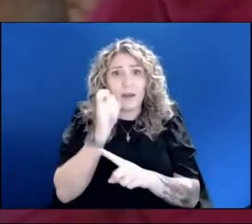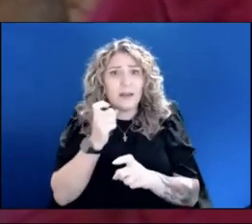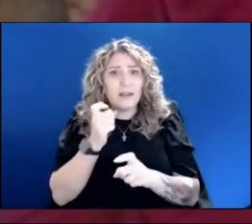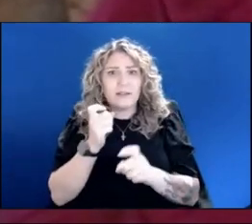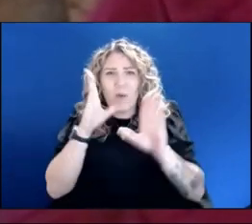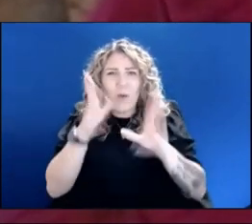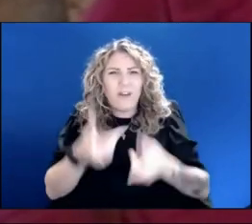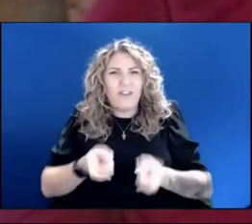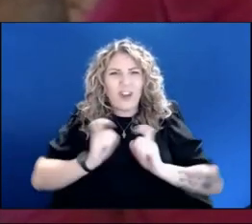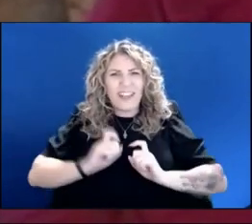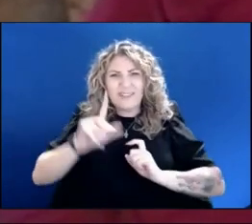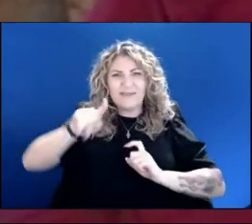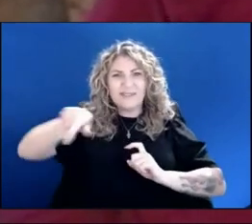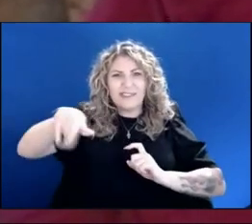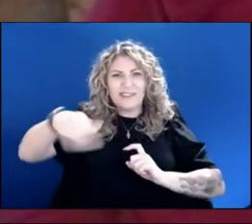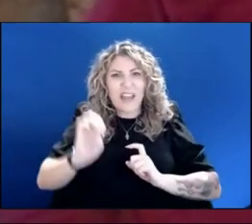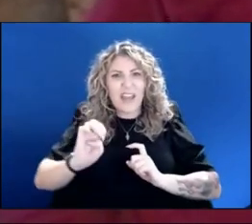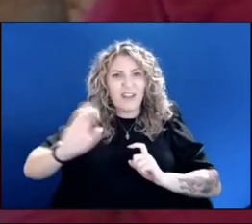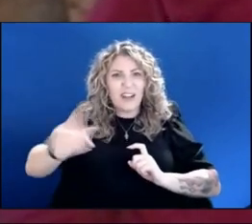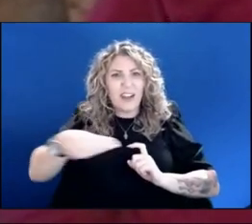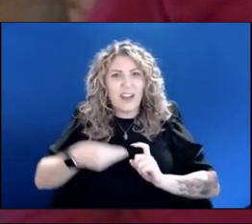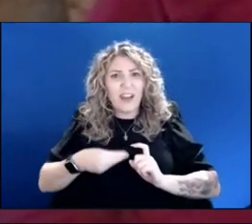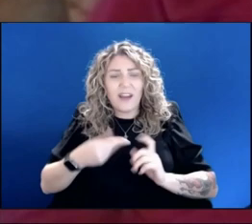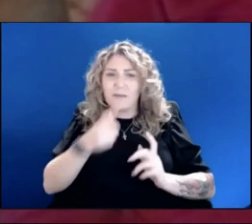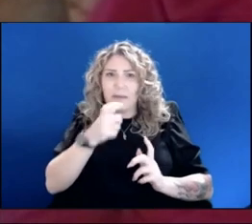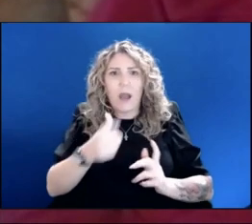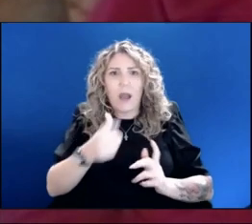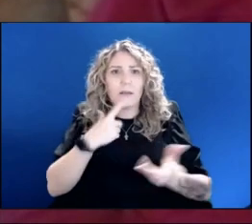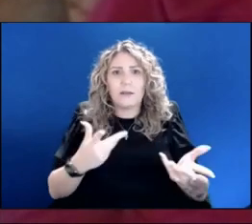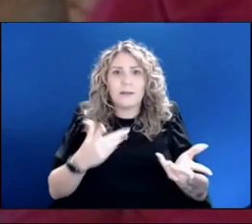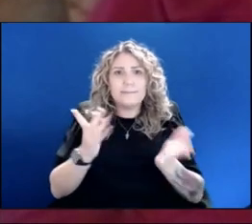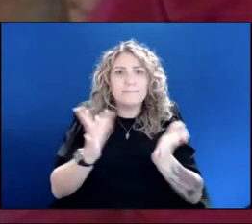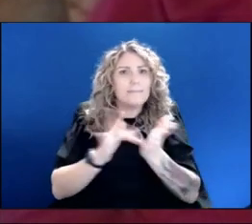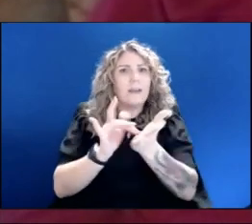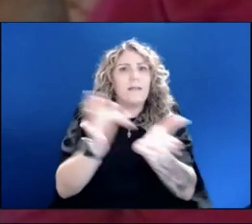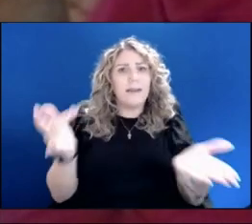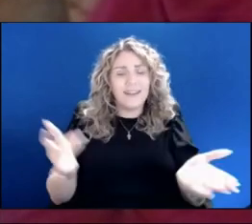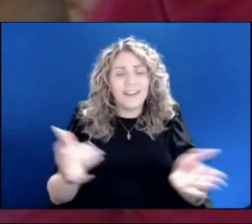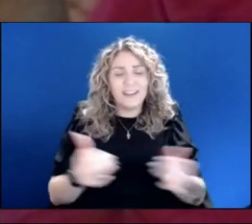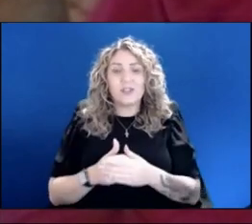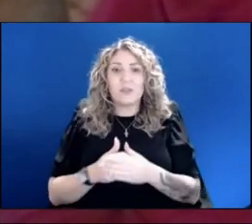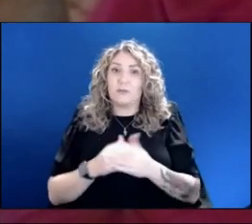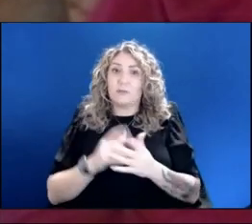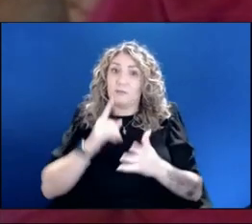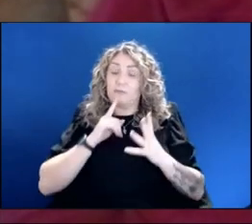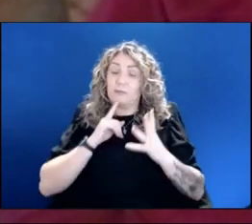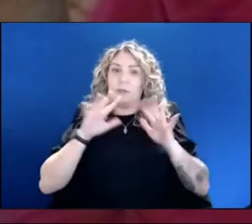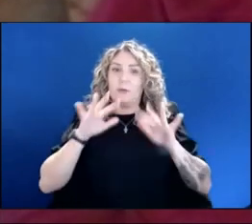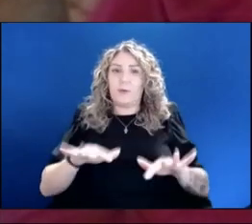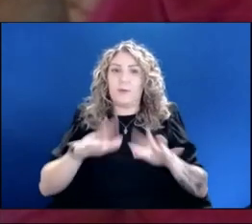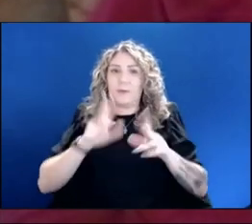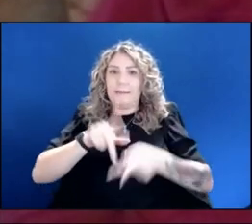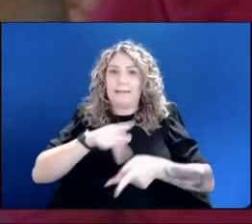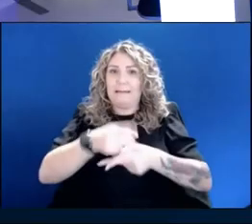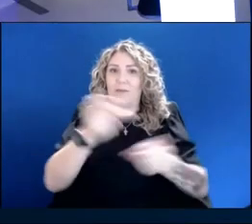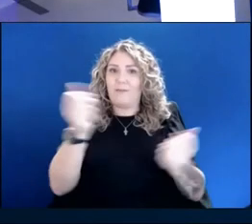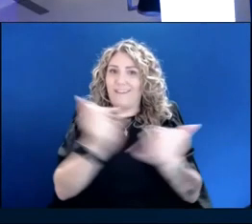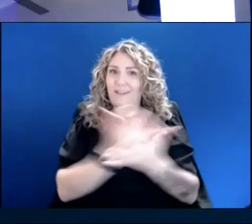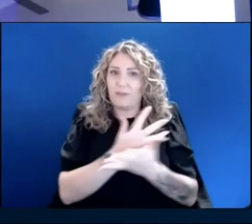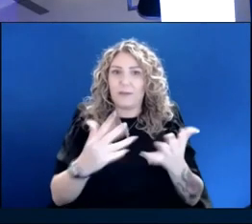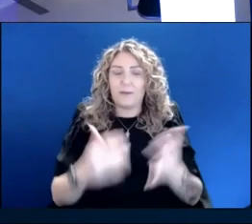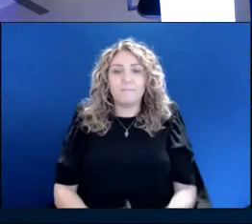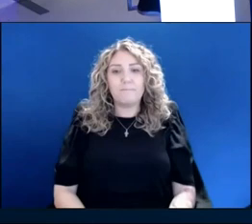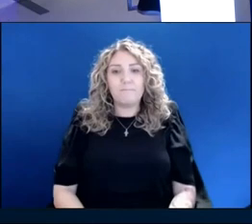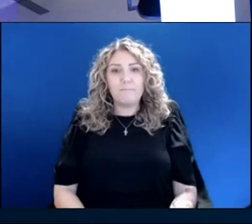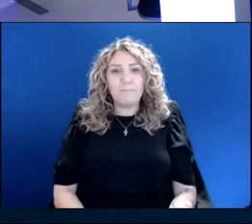wasn't going to try to compromise that. So we definitely took it very easy and, you know, very cautious about with everything. Yeah, Stephanie said,